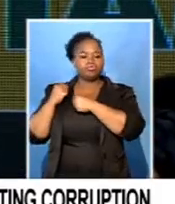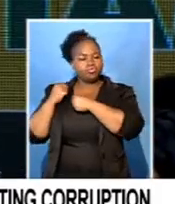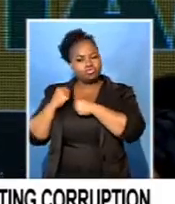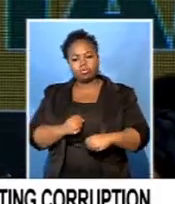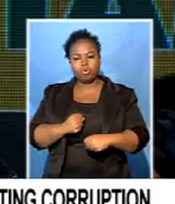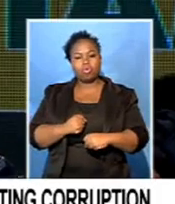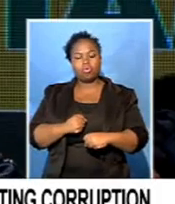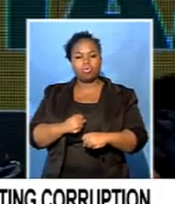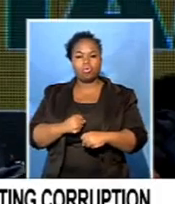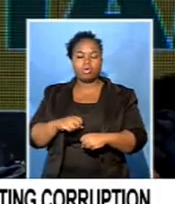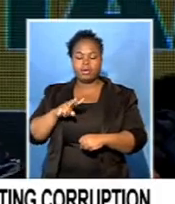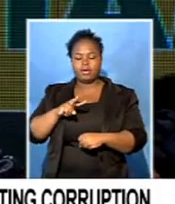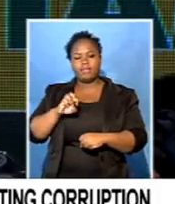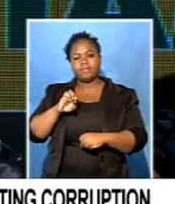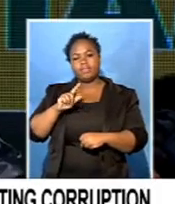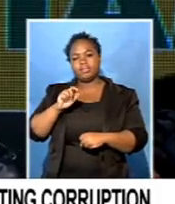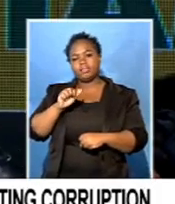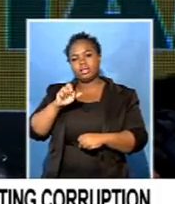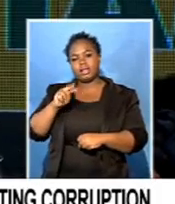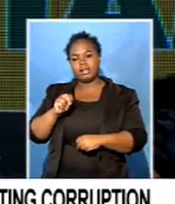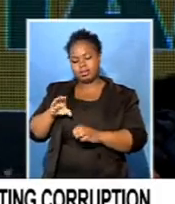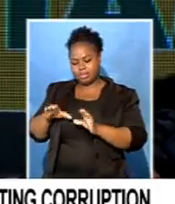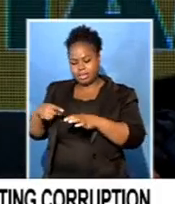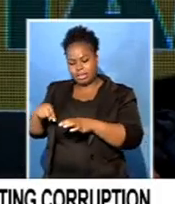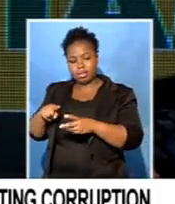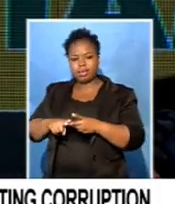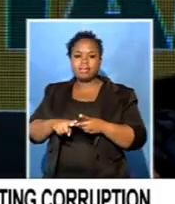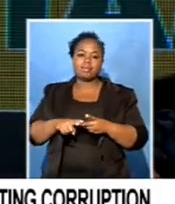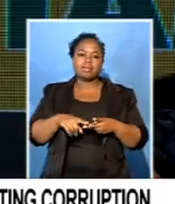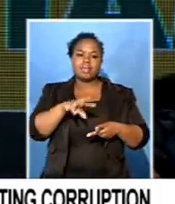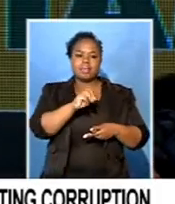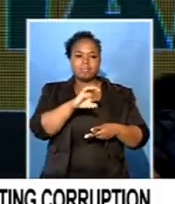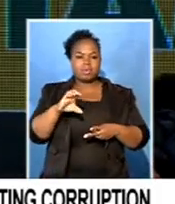and Umkhonto Wesizwe Military Veterans Association